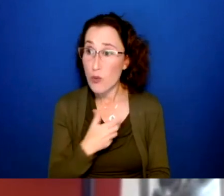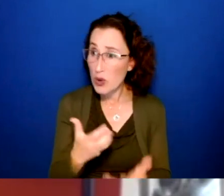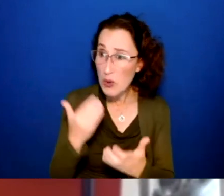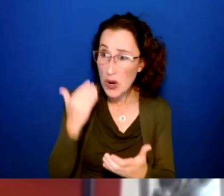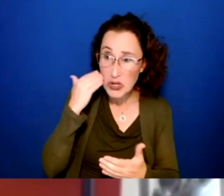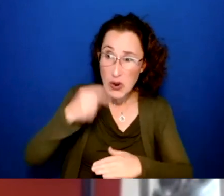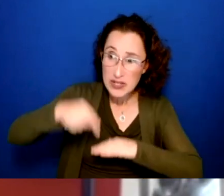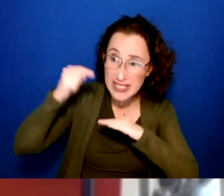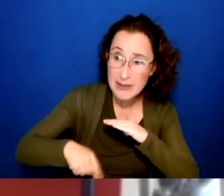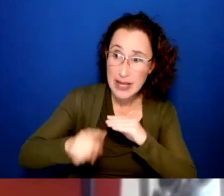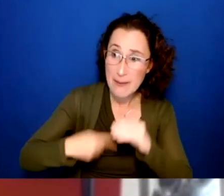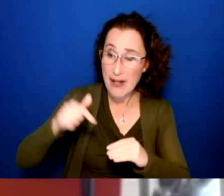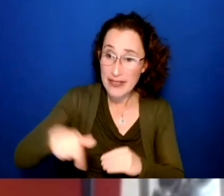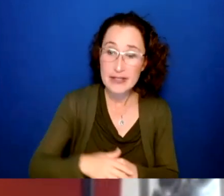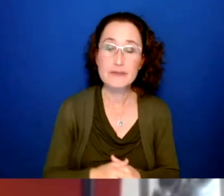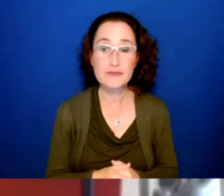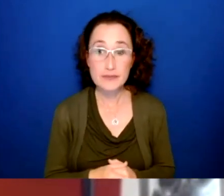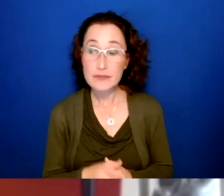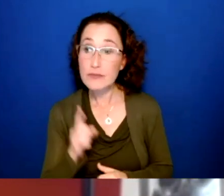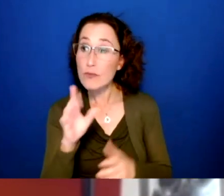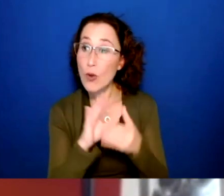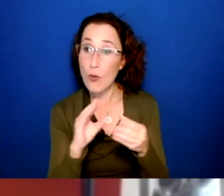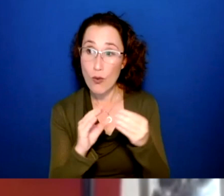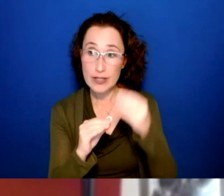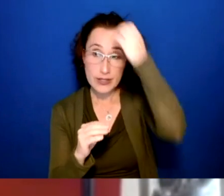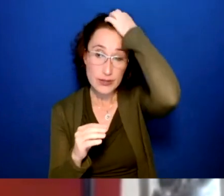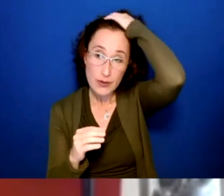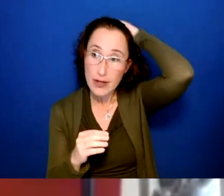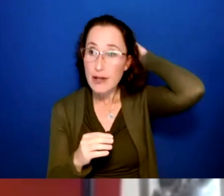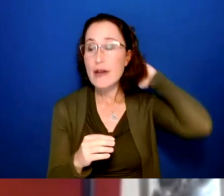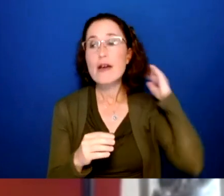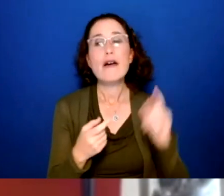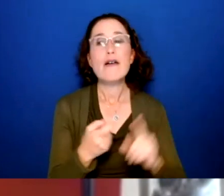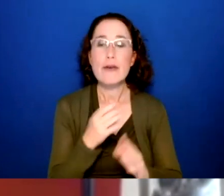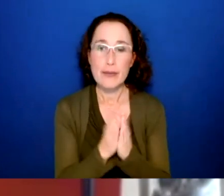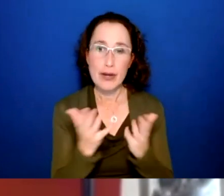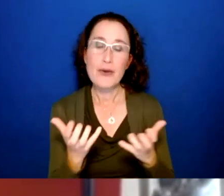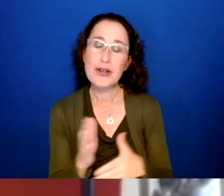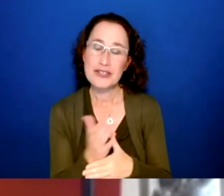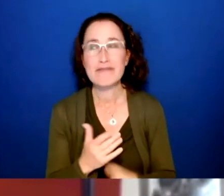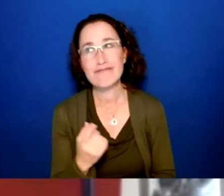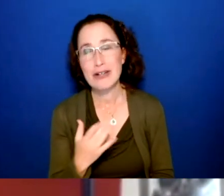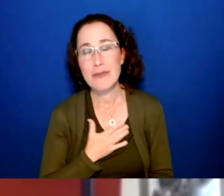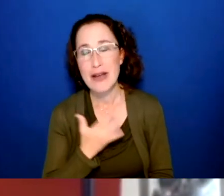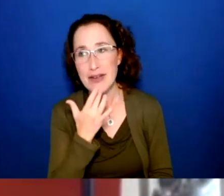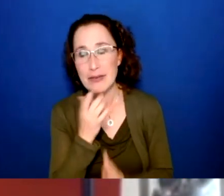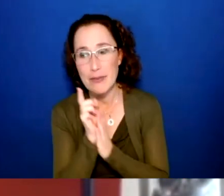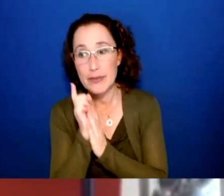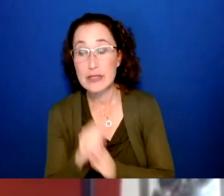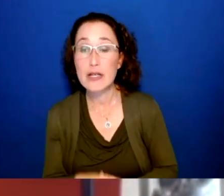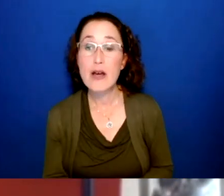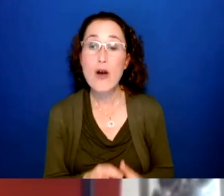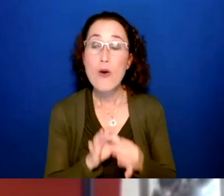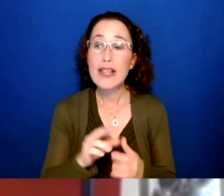deeply. I wanted to share one little story from the book, and it's one of my favorite bits. When it gets to the like